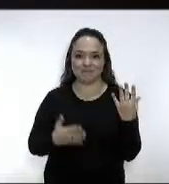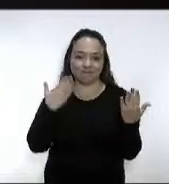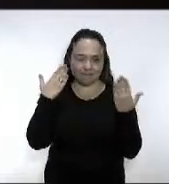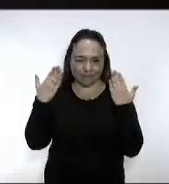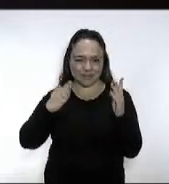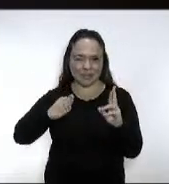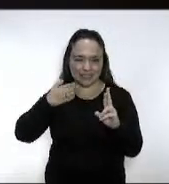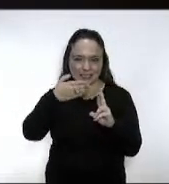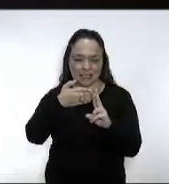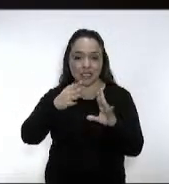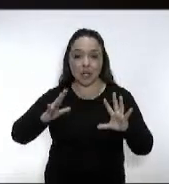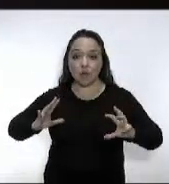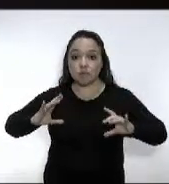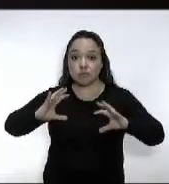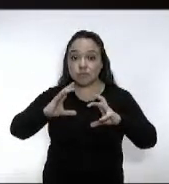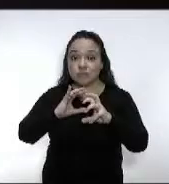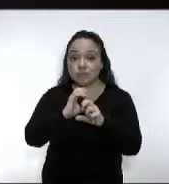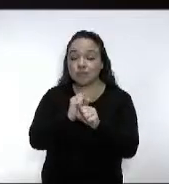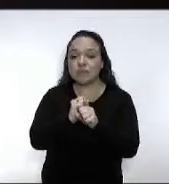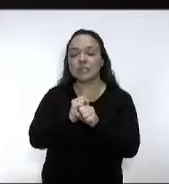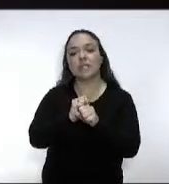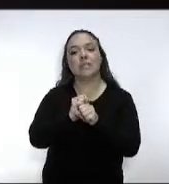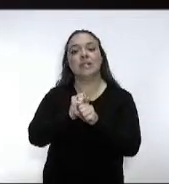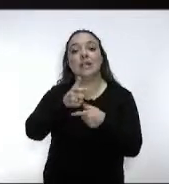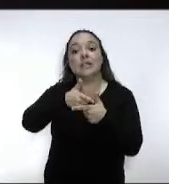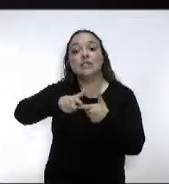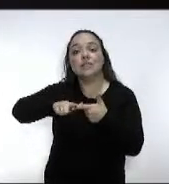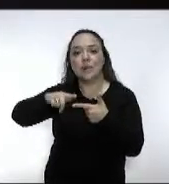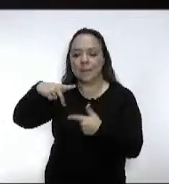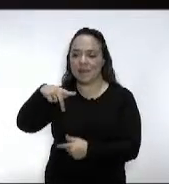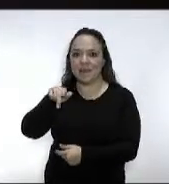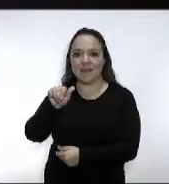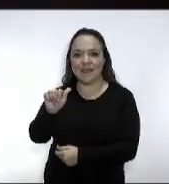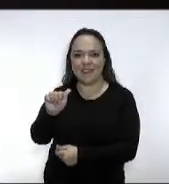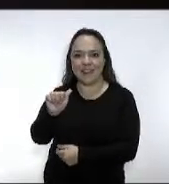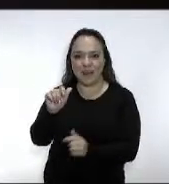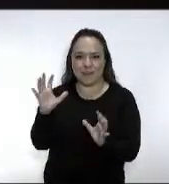to 4, and they are computed to the GPA.